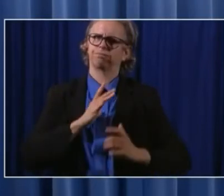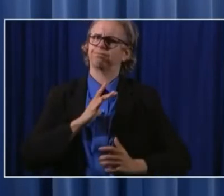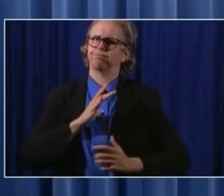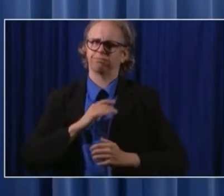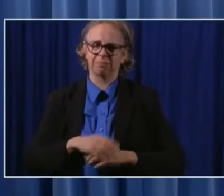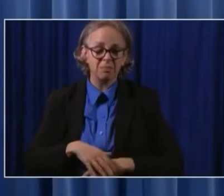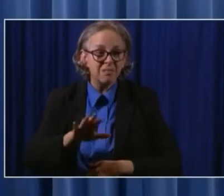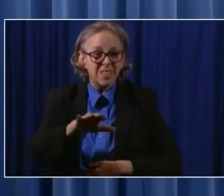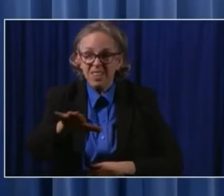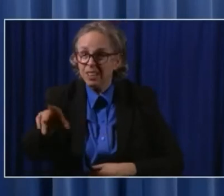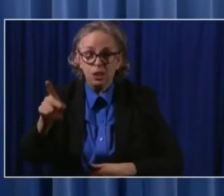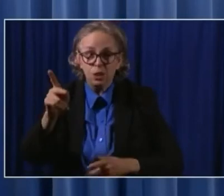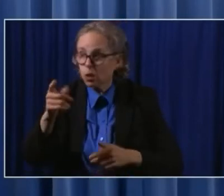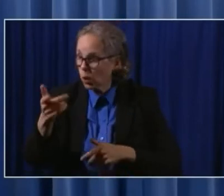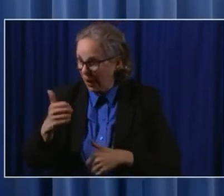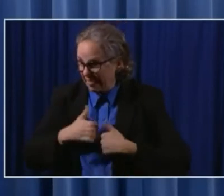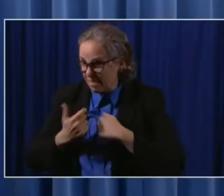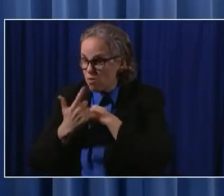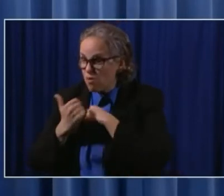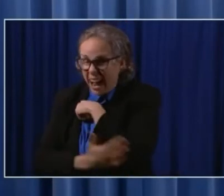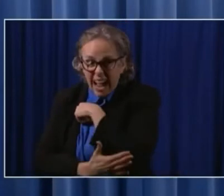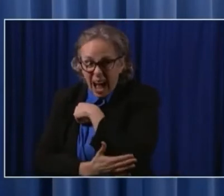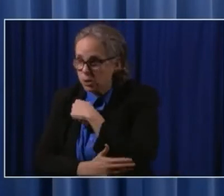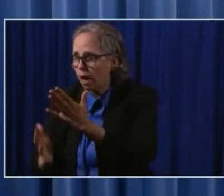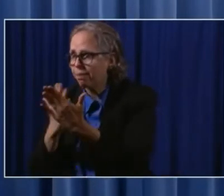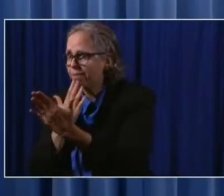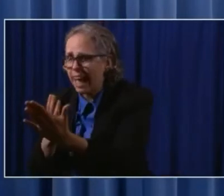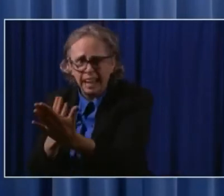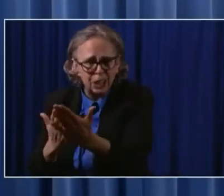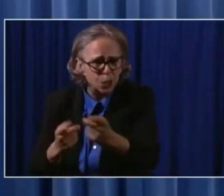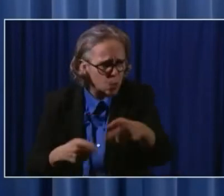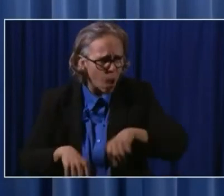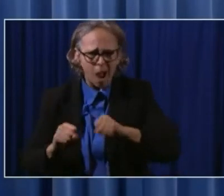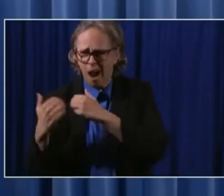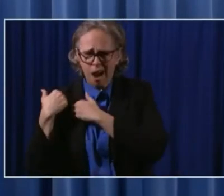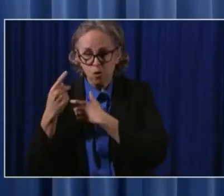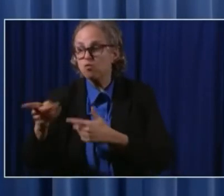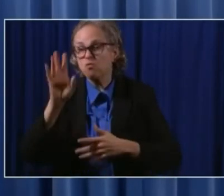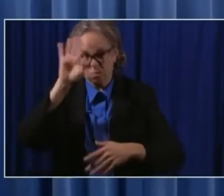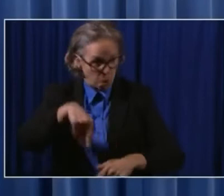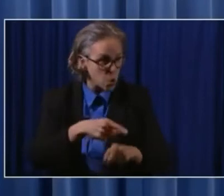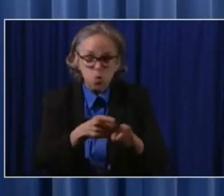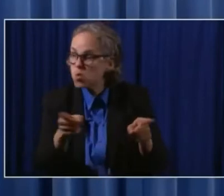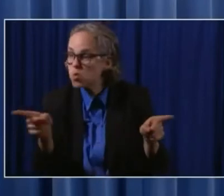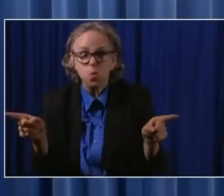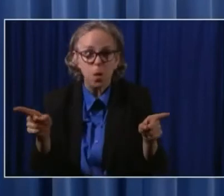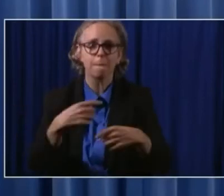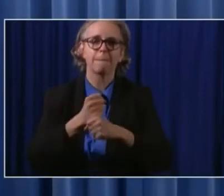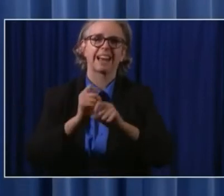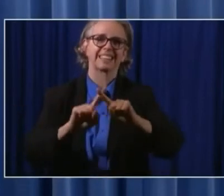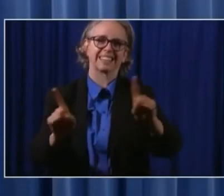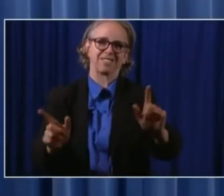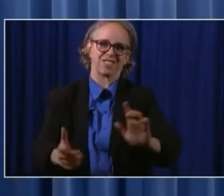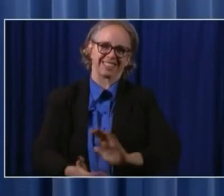the mask. It is making a difference. Now let's talk about our counties that are yellow and